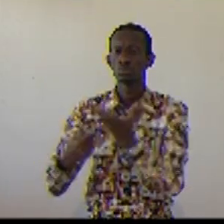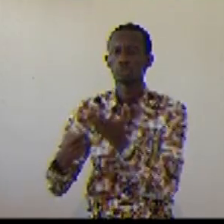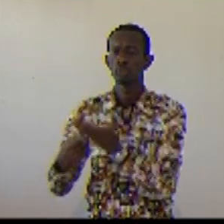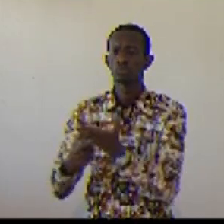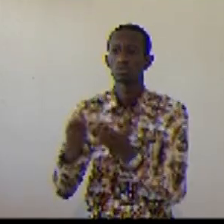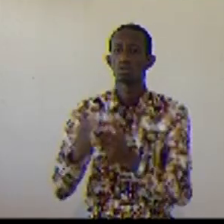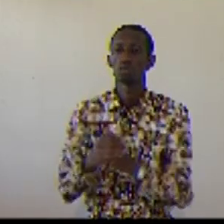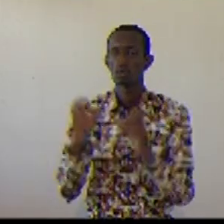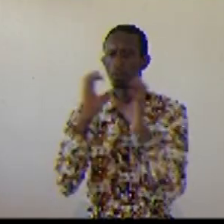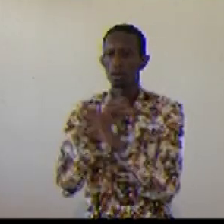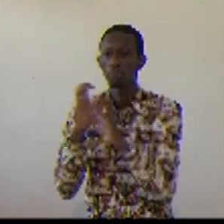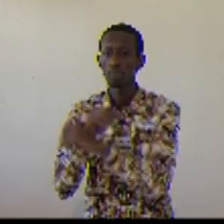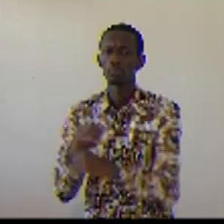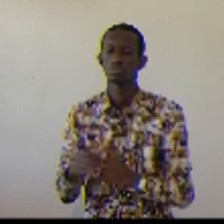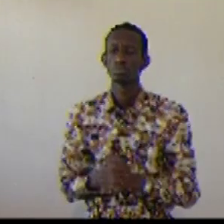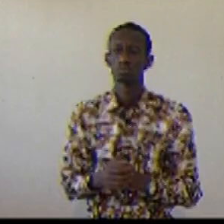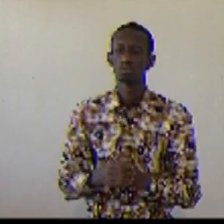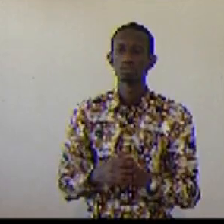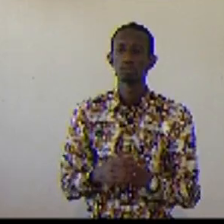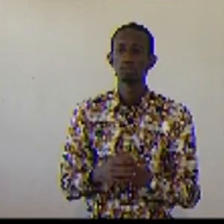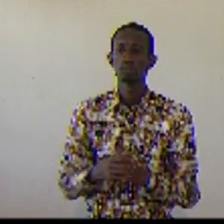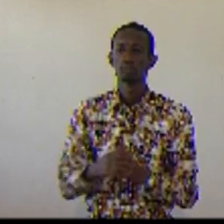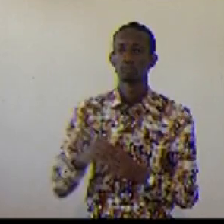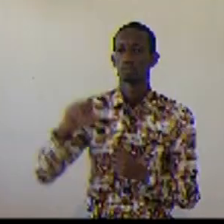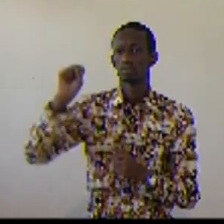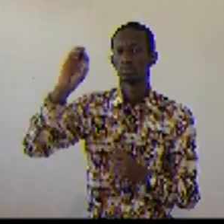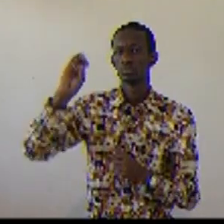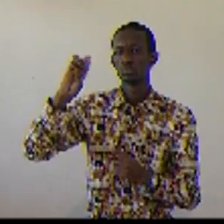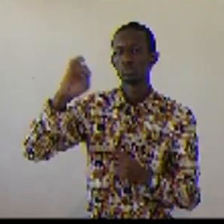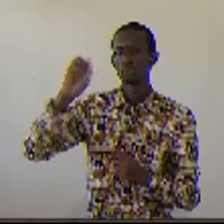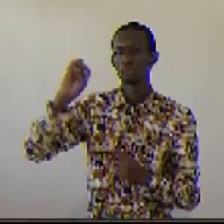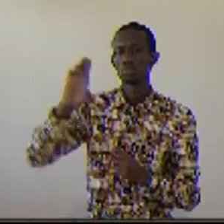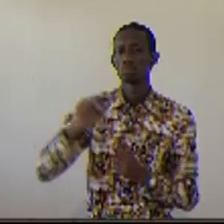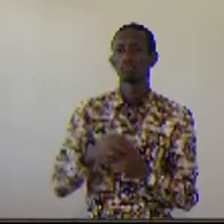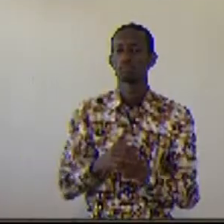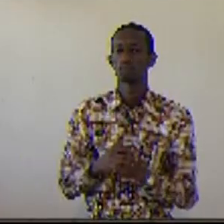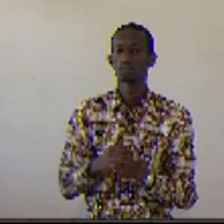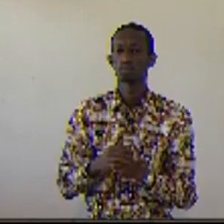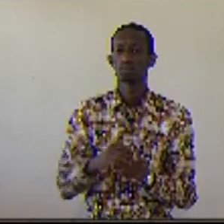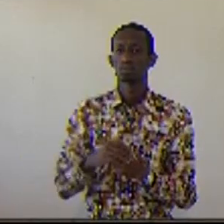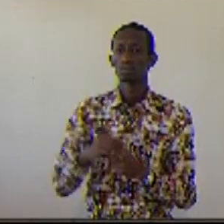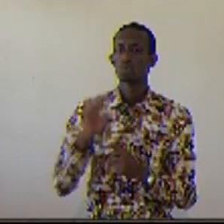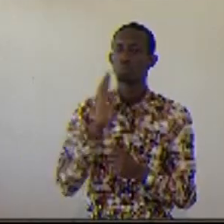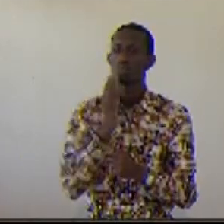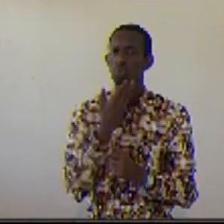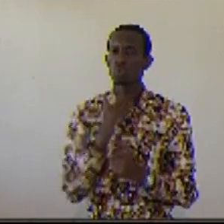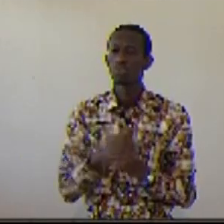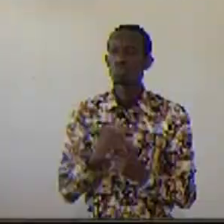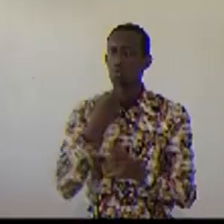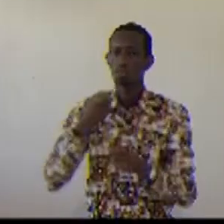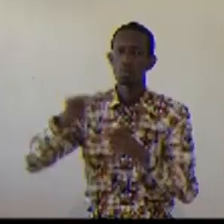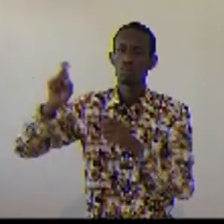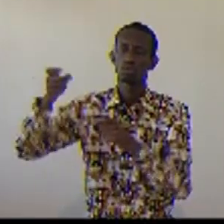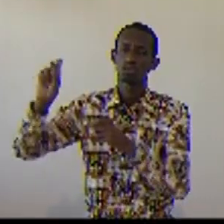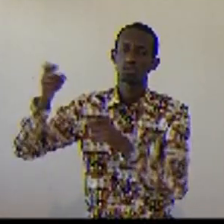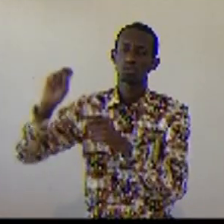in which the reaction, in which the aqueous sodium sulfate, hydrochloric acid, distilled water should be added in the